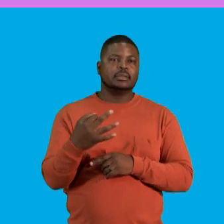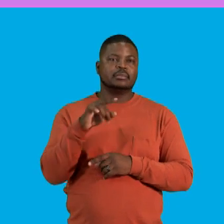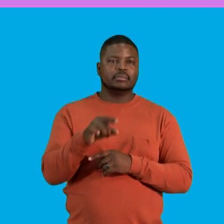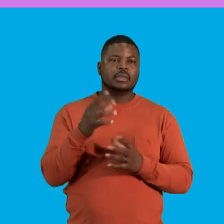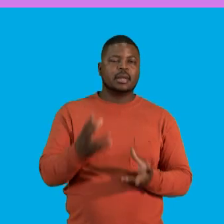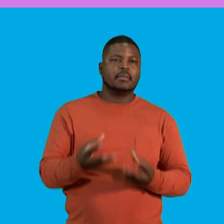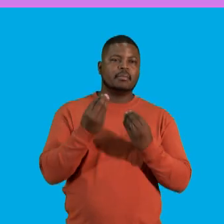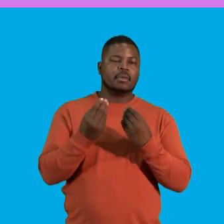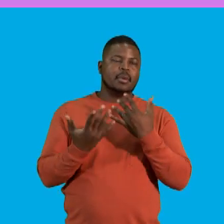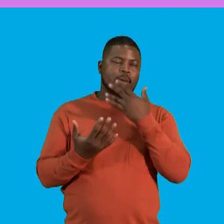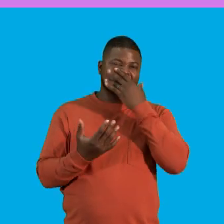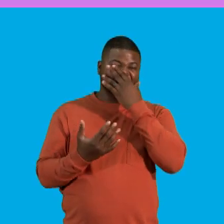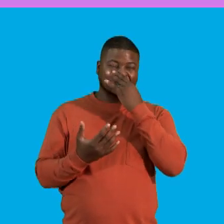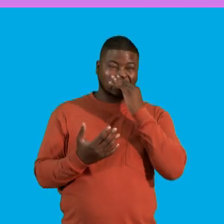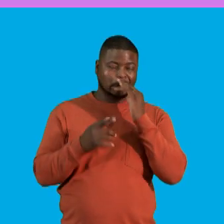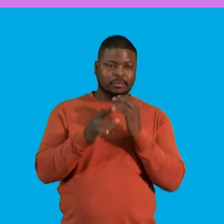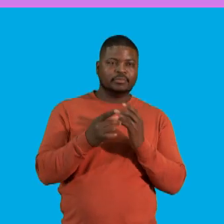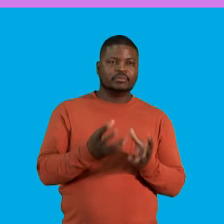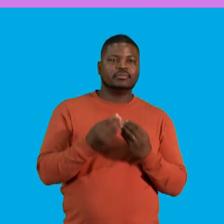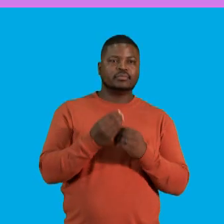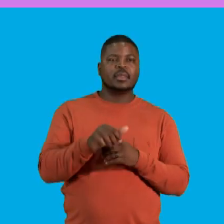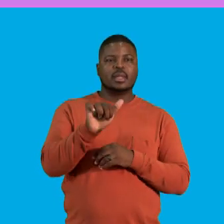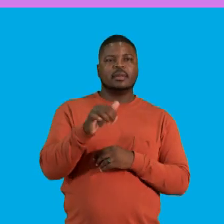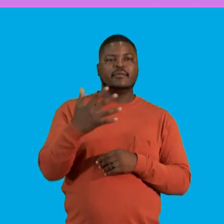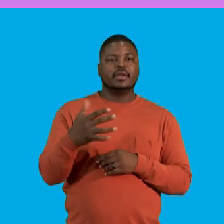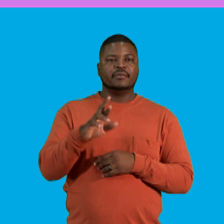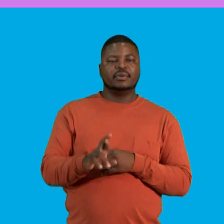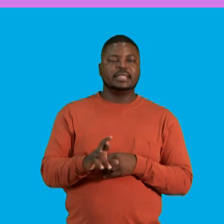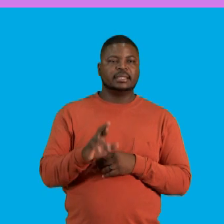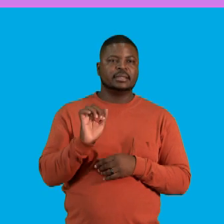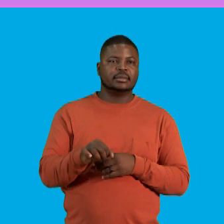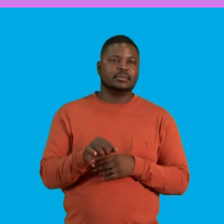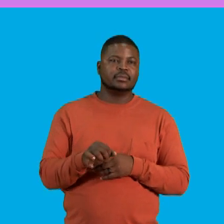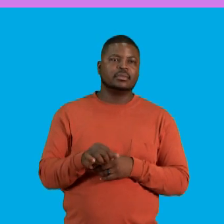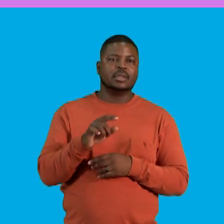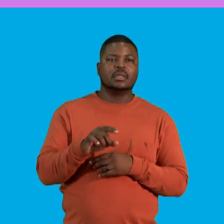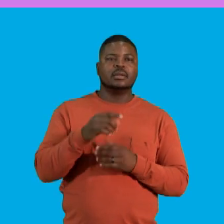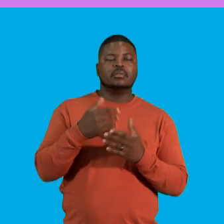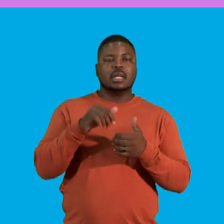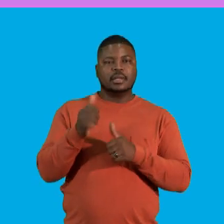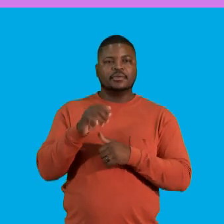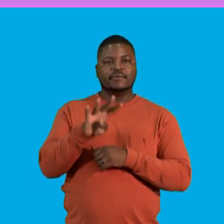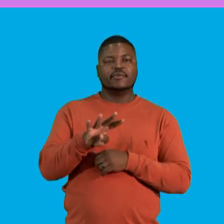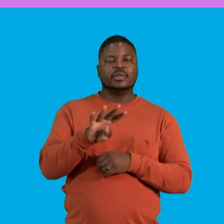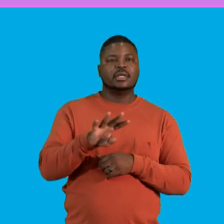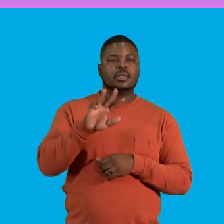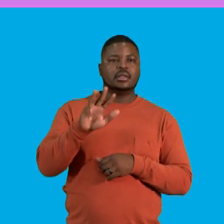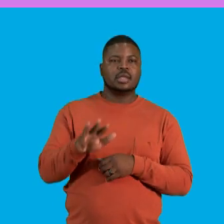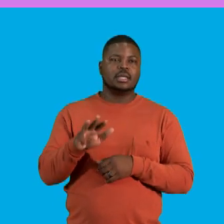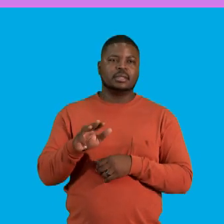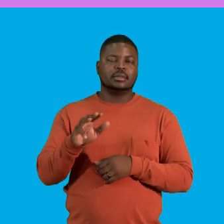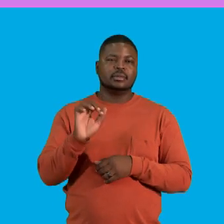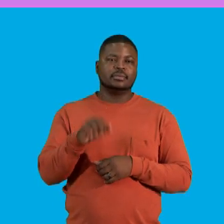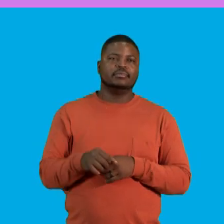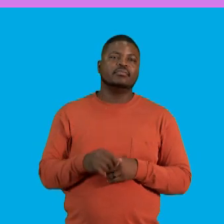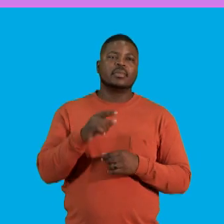21 rand 83 cents gives us 65 rand and 49